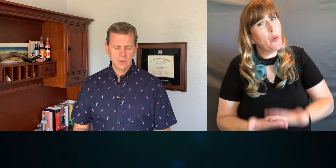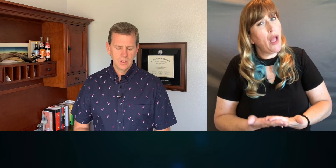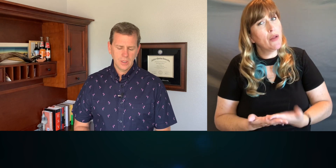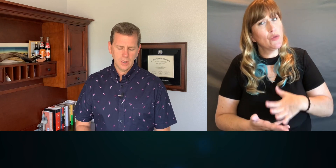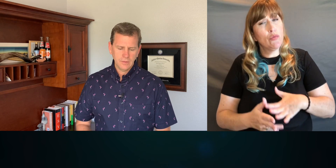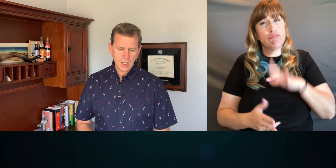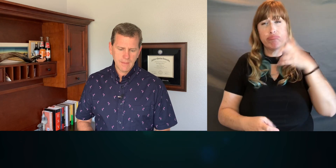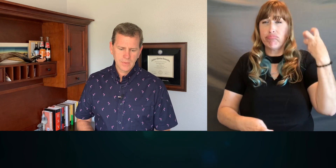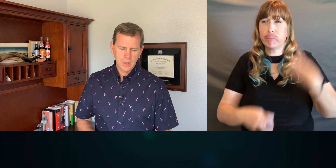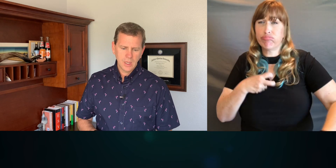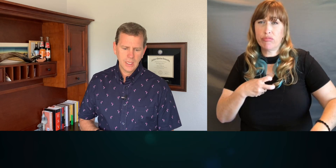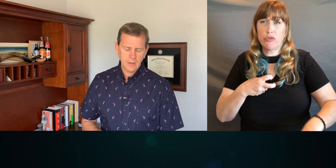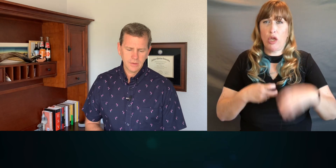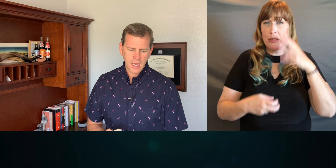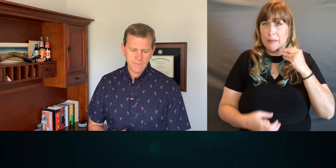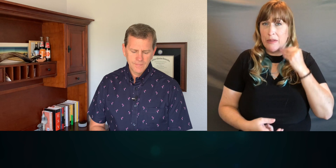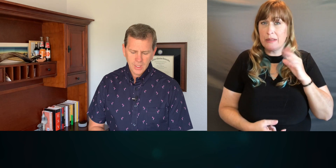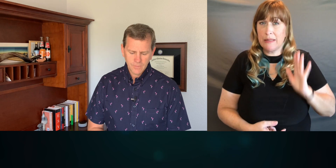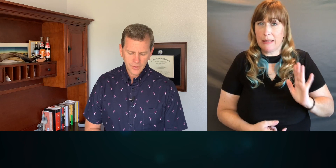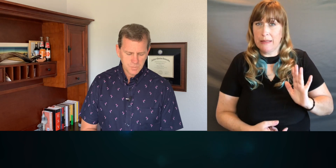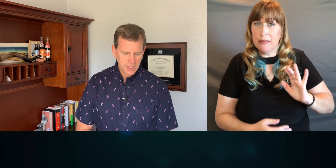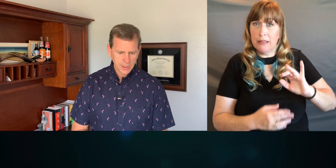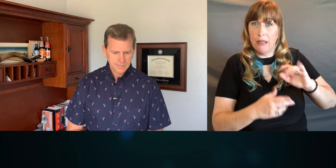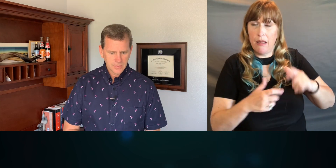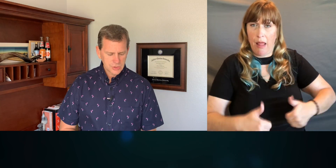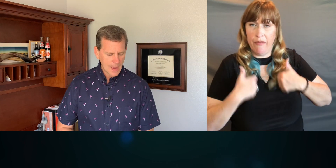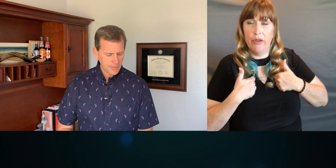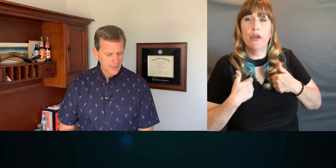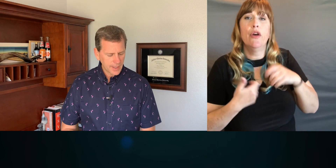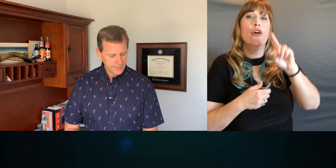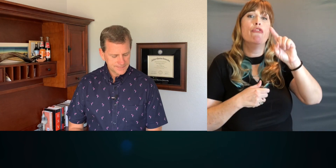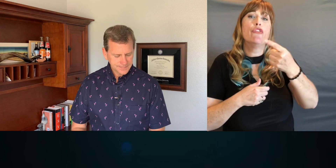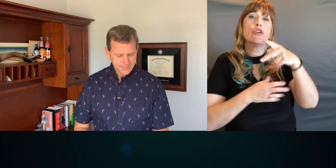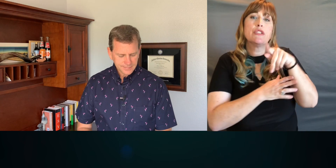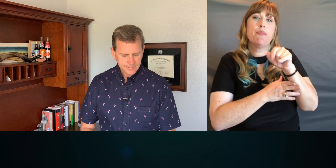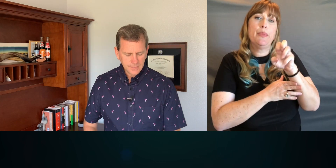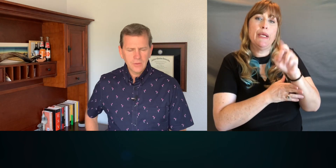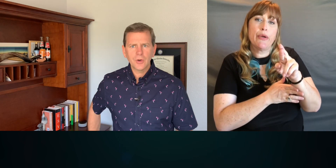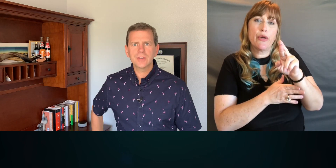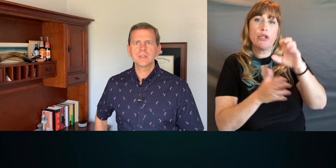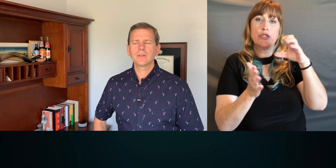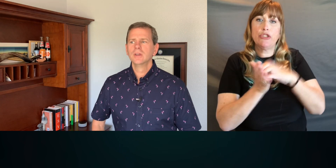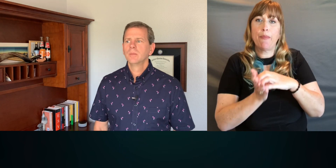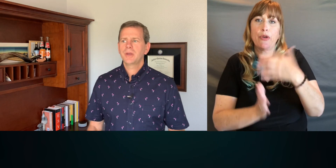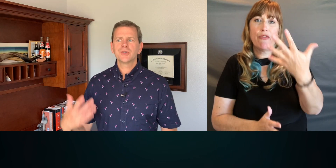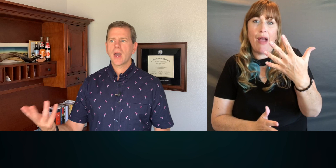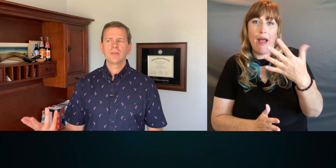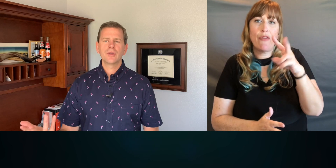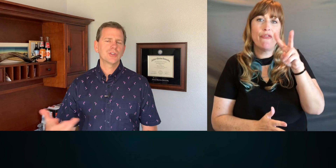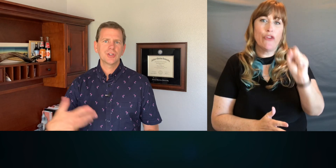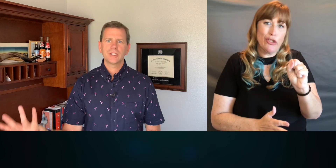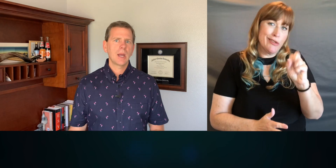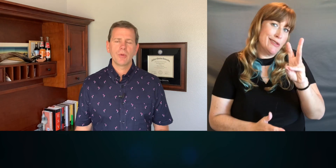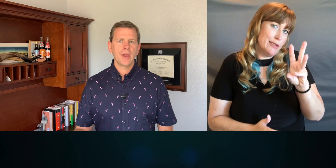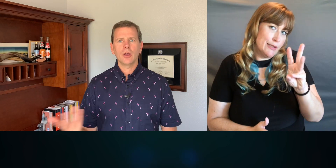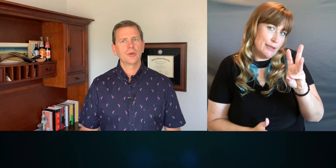difficult time in his life. And in 1 Peter chapter 5, in verse 6, Peter's writing to the